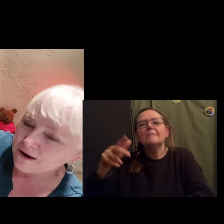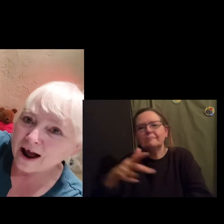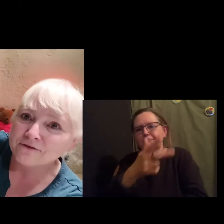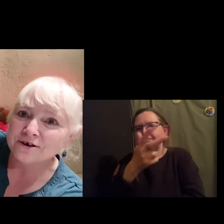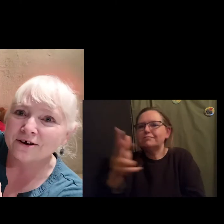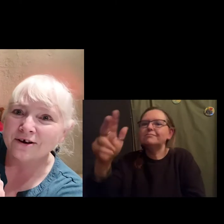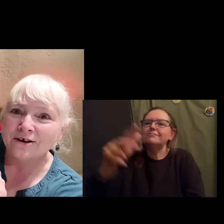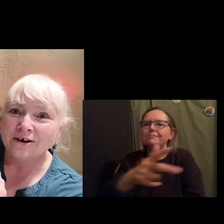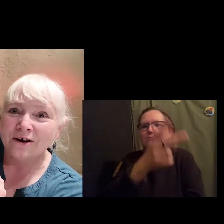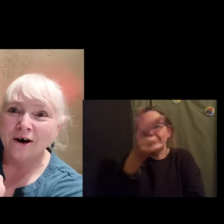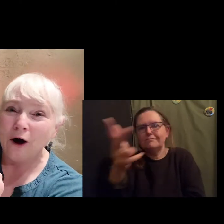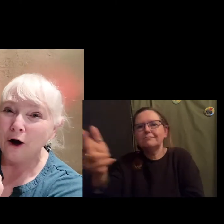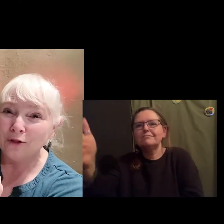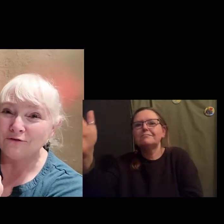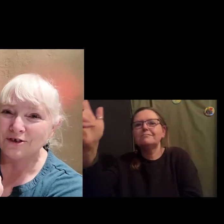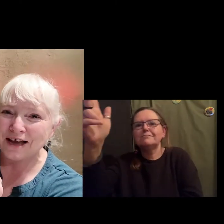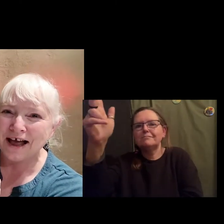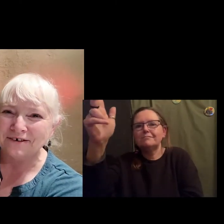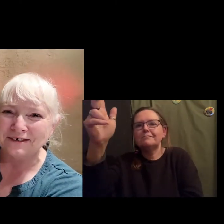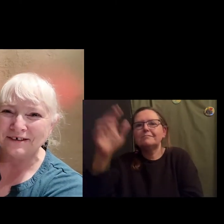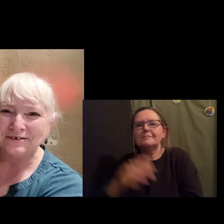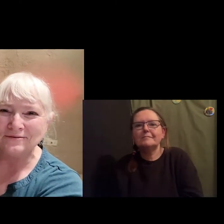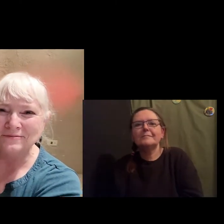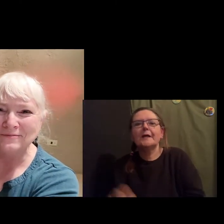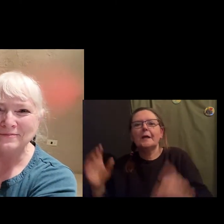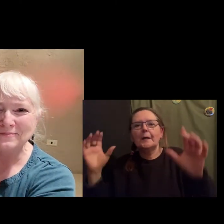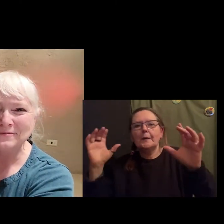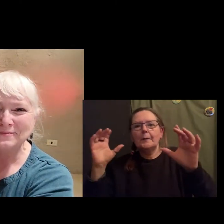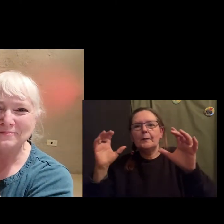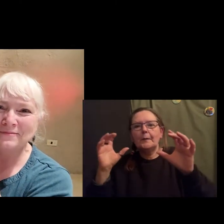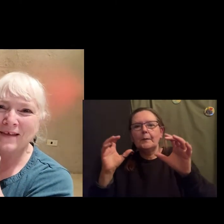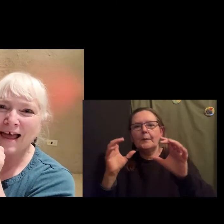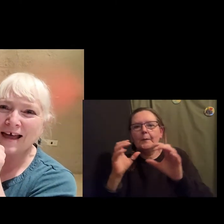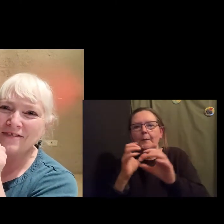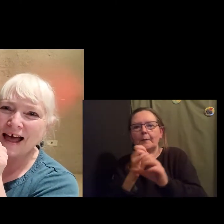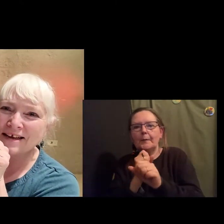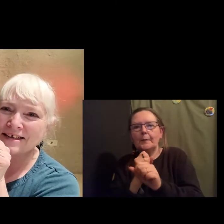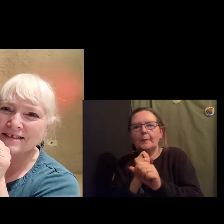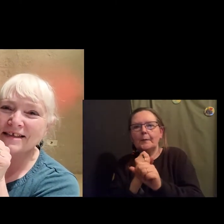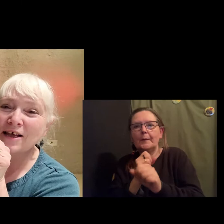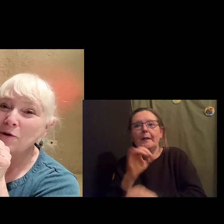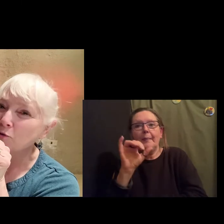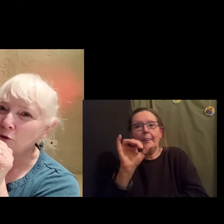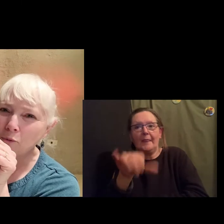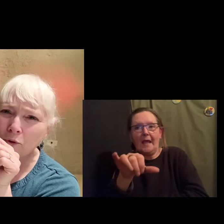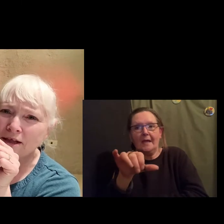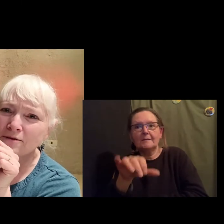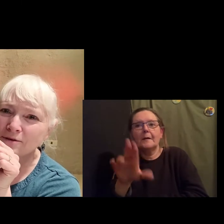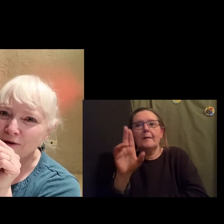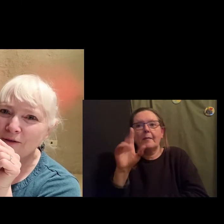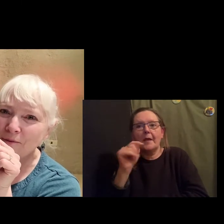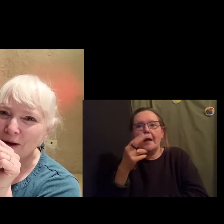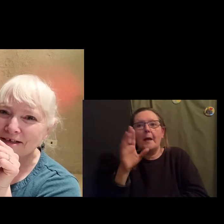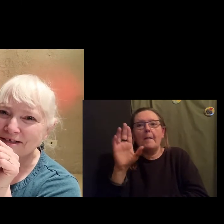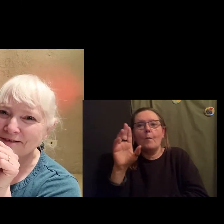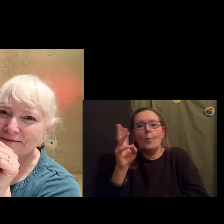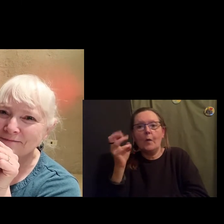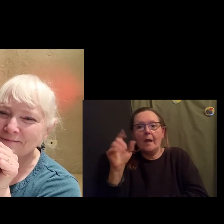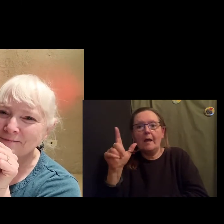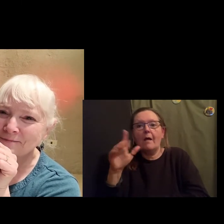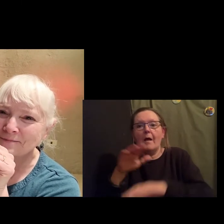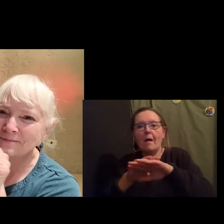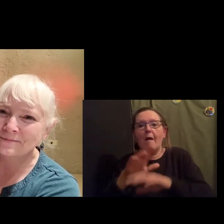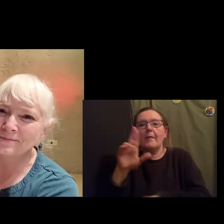around and round, all over town. And that is the wheels on the bus.